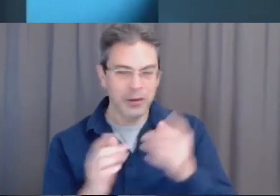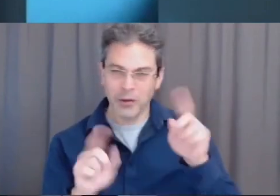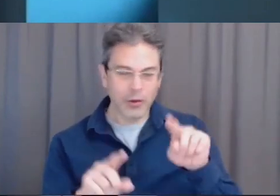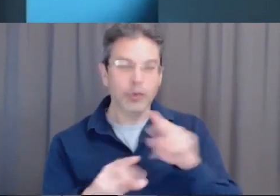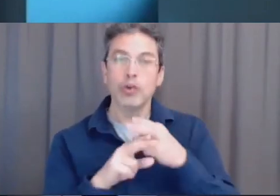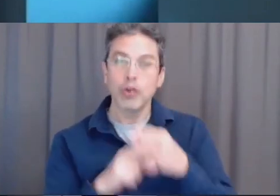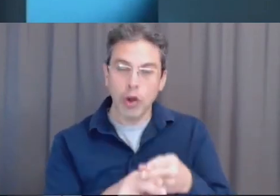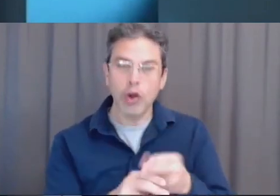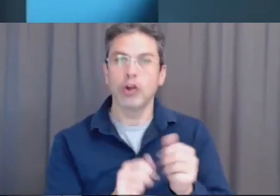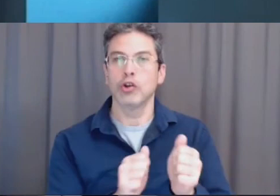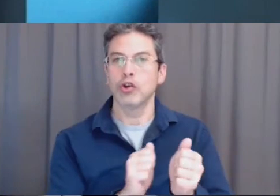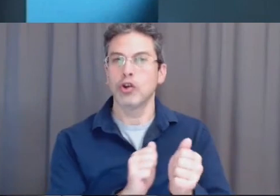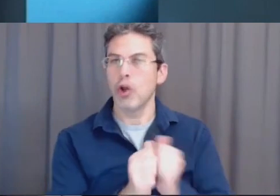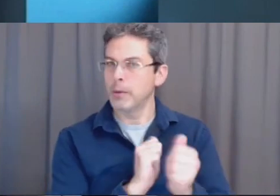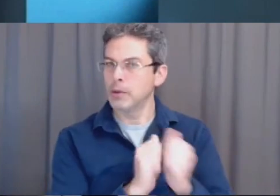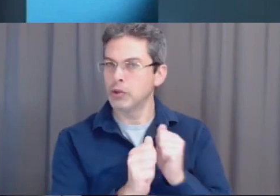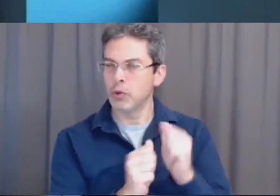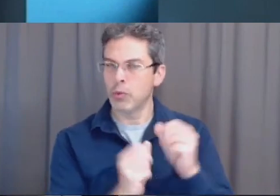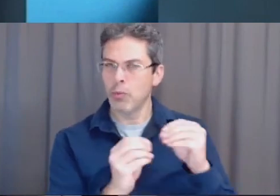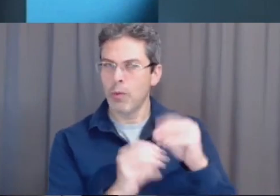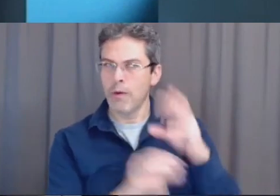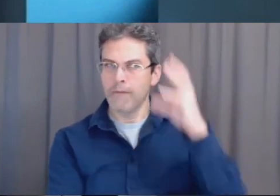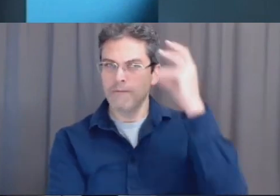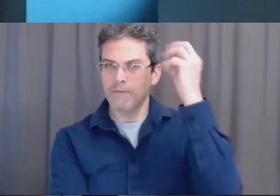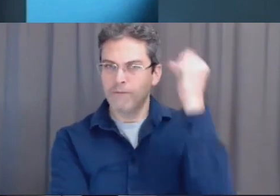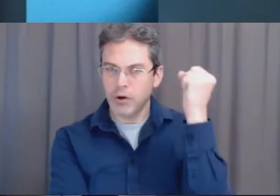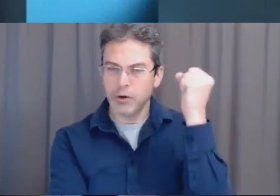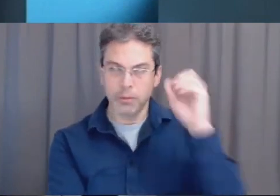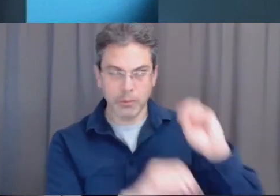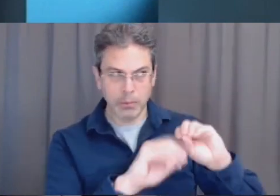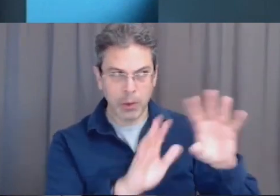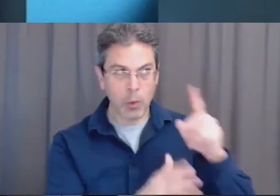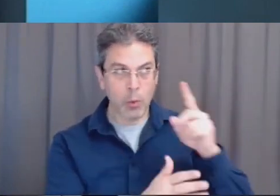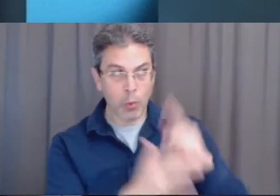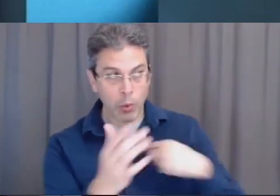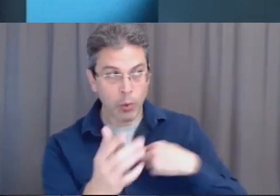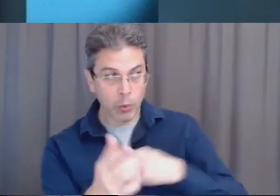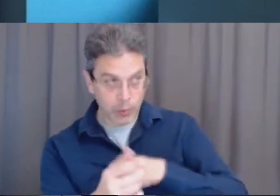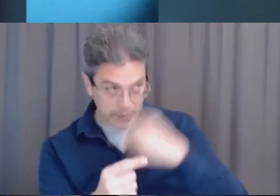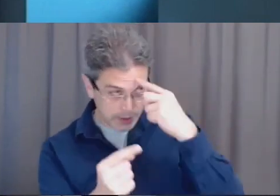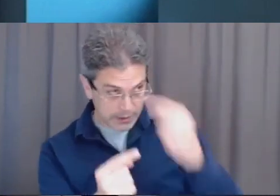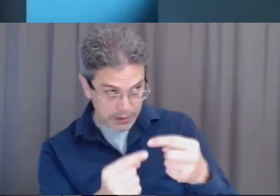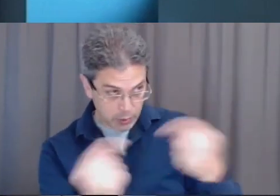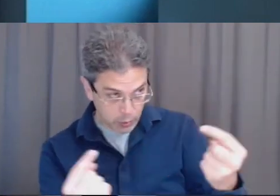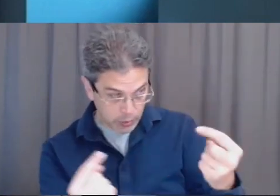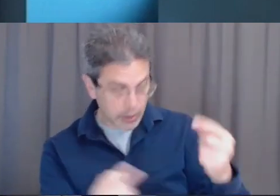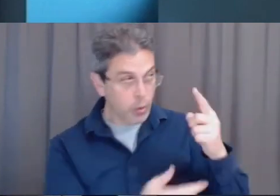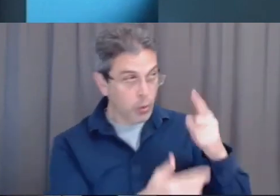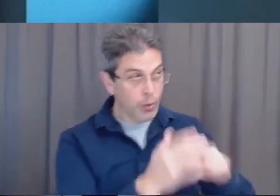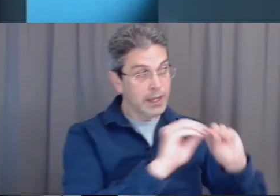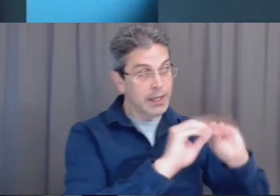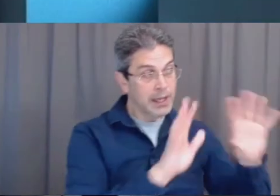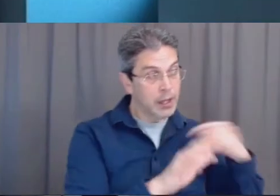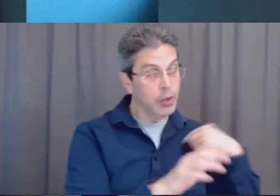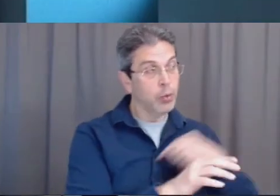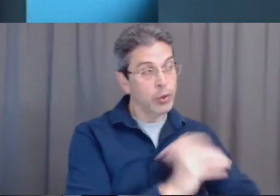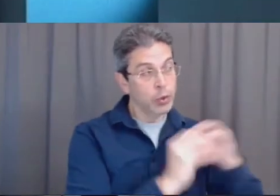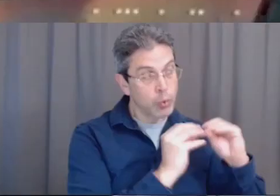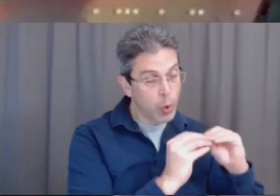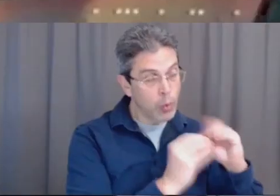We have to be firmer on what we're disagreeing with and clearer about where we're willing to negotiate and compromise. Well, I